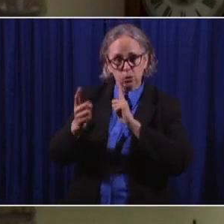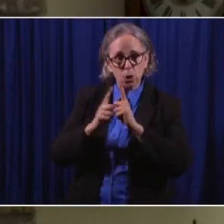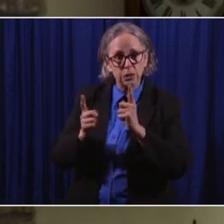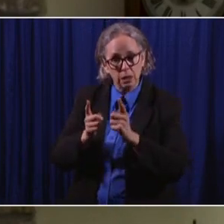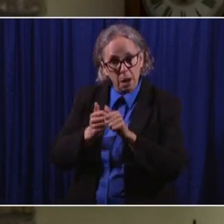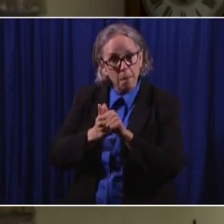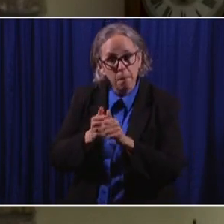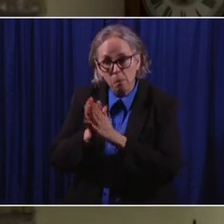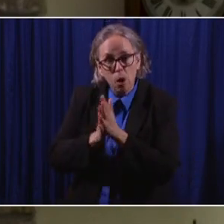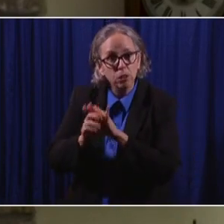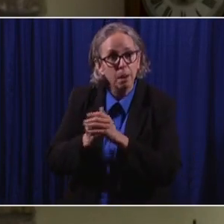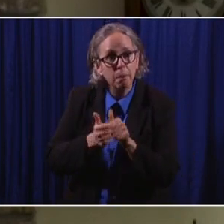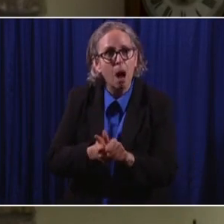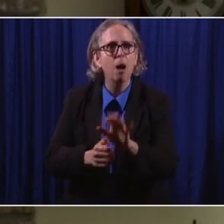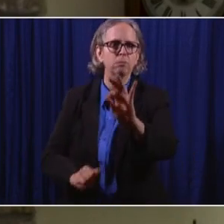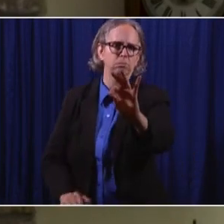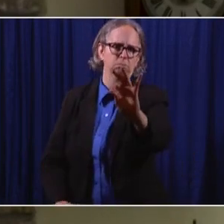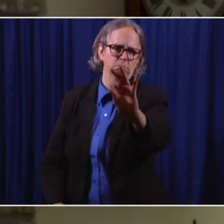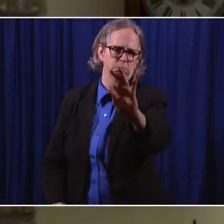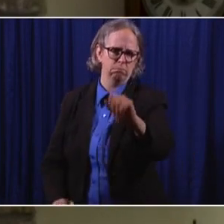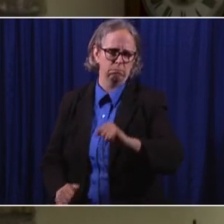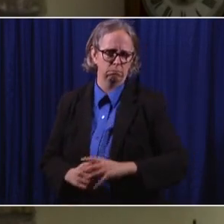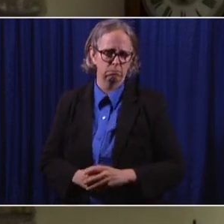What we constantly have to evaluate